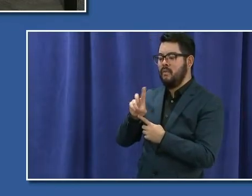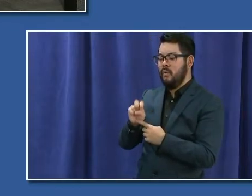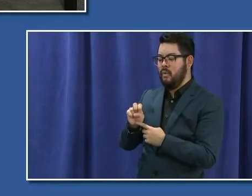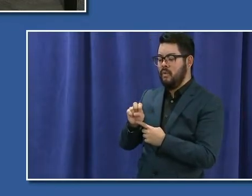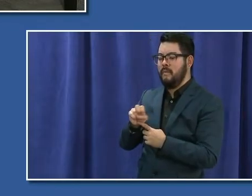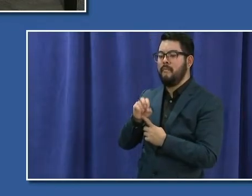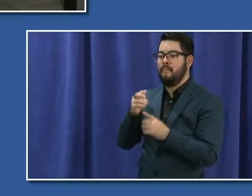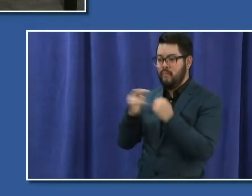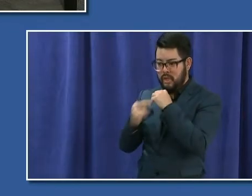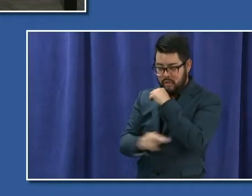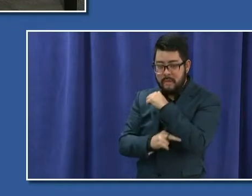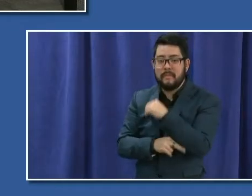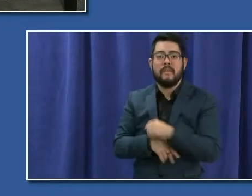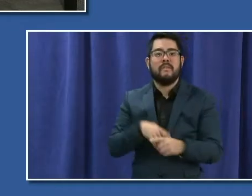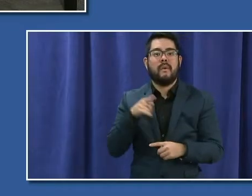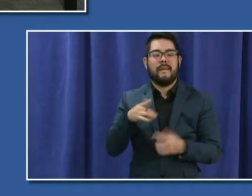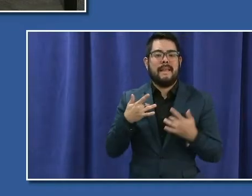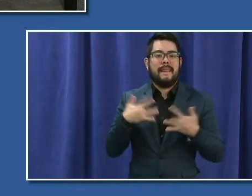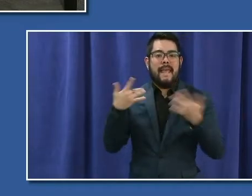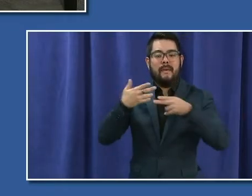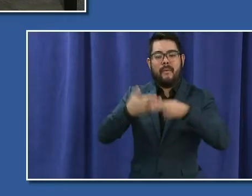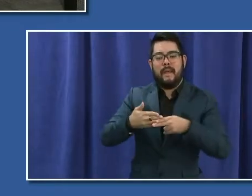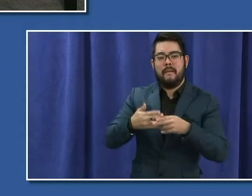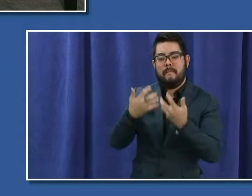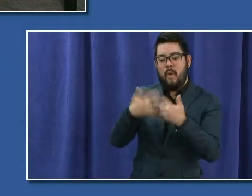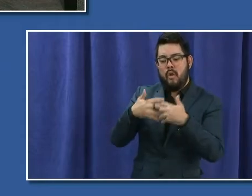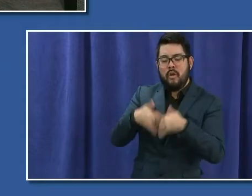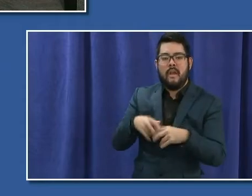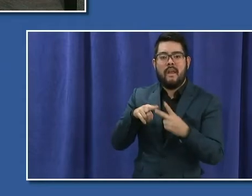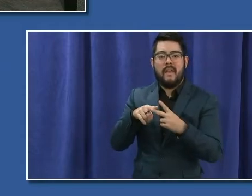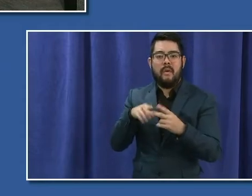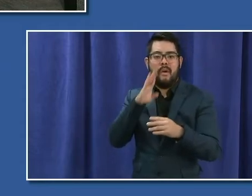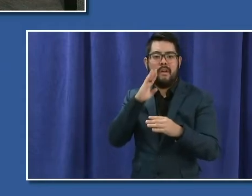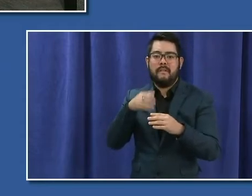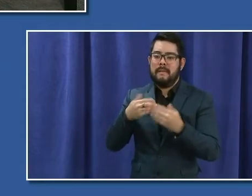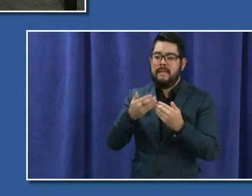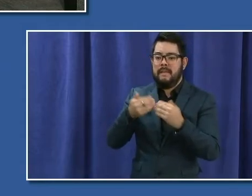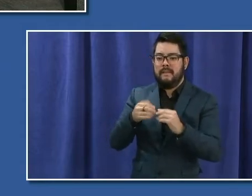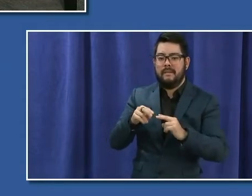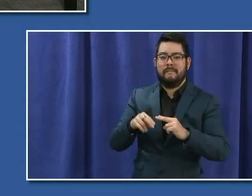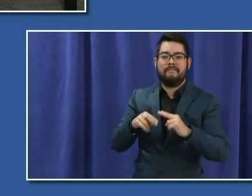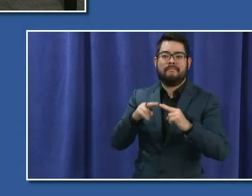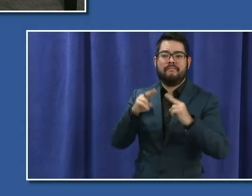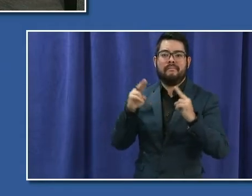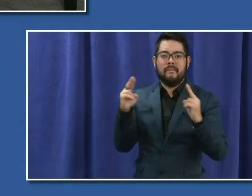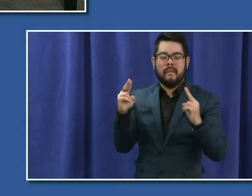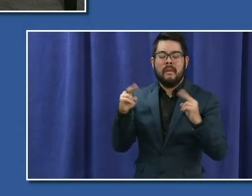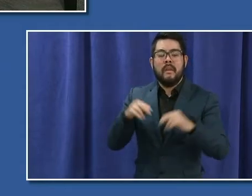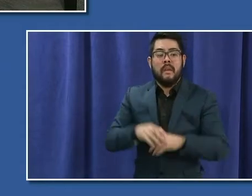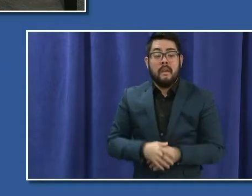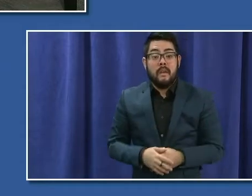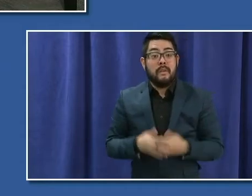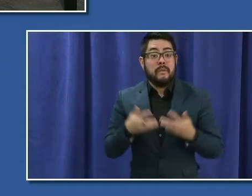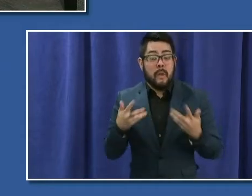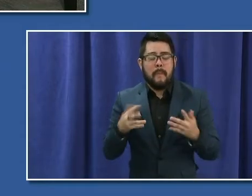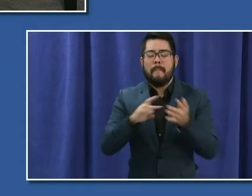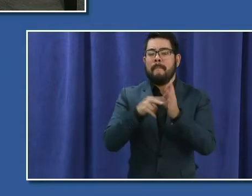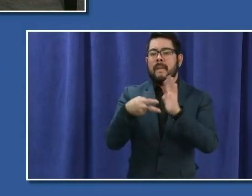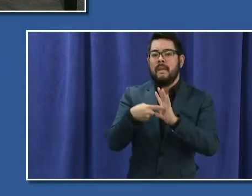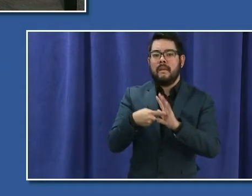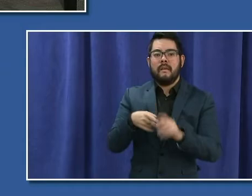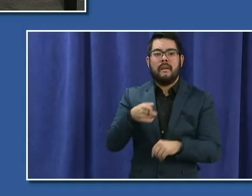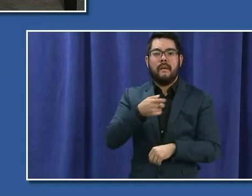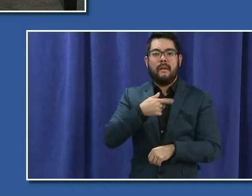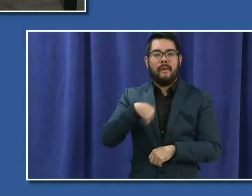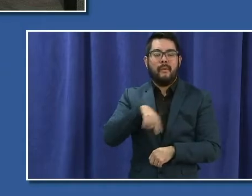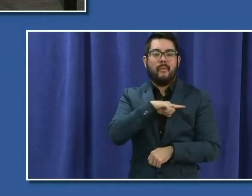very lightweight and a small motor, and then it tilts it up very delicately for as robust as those structures are. And so we are